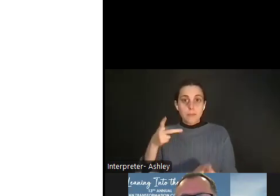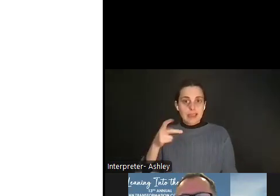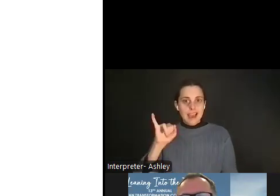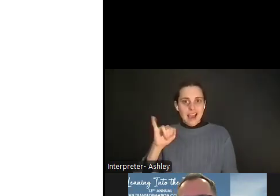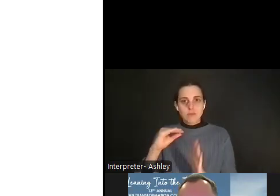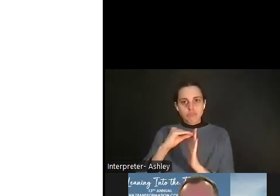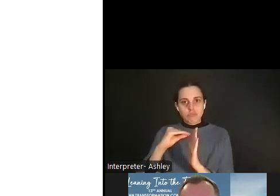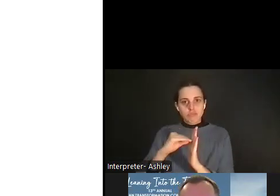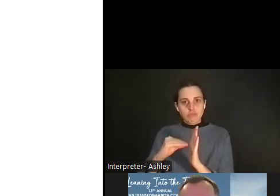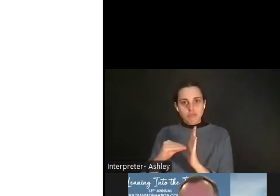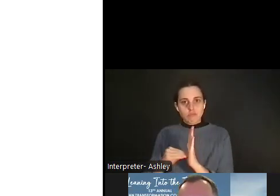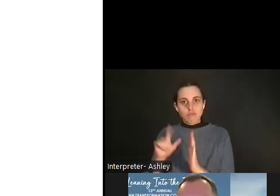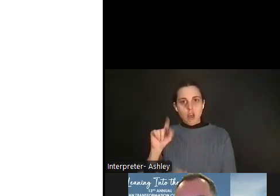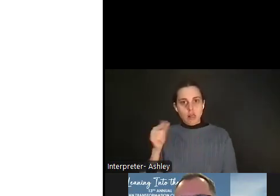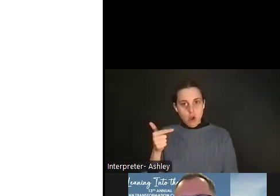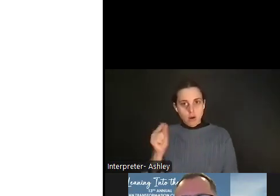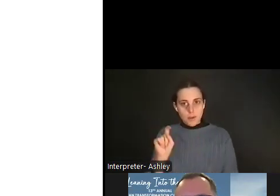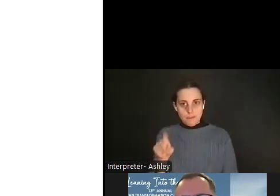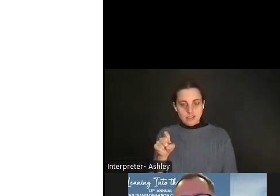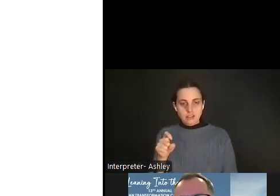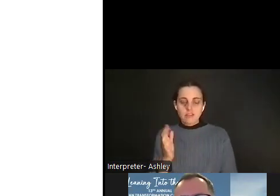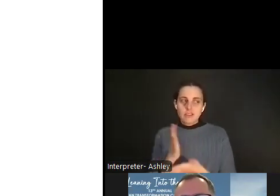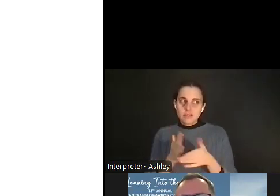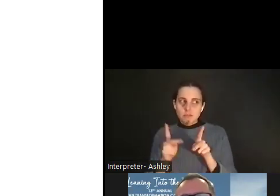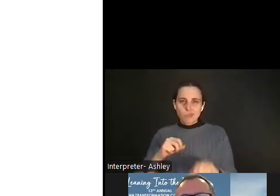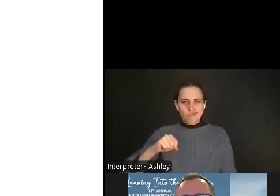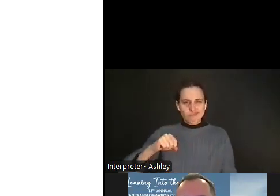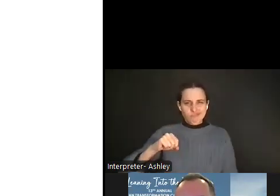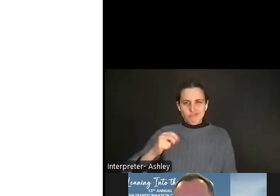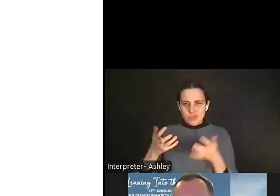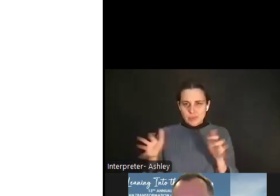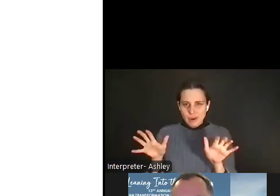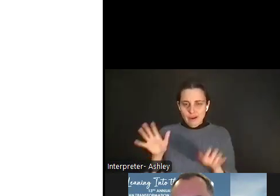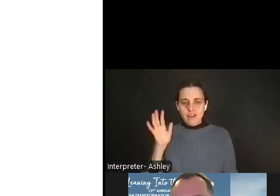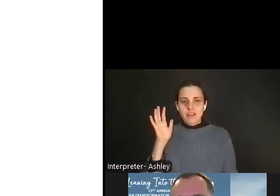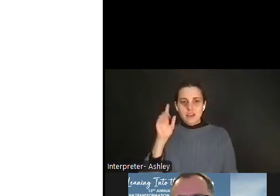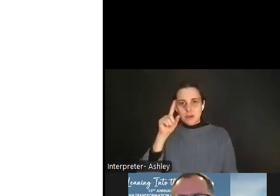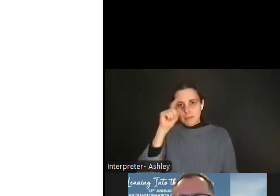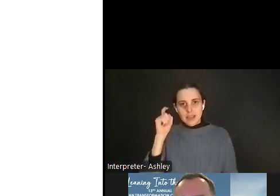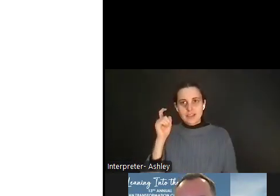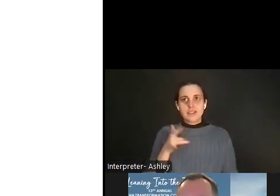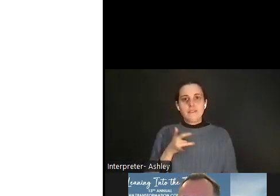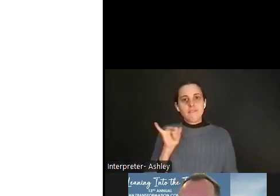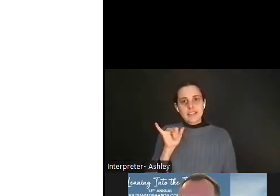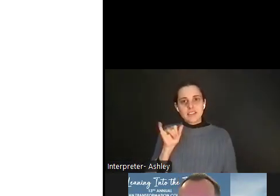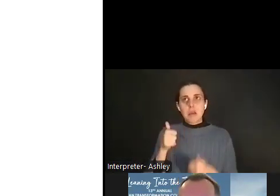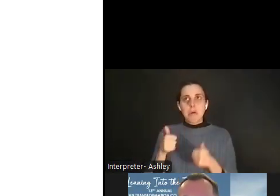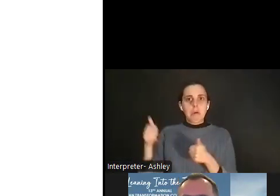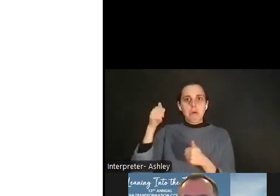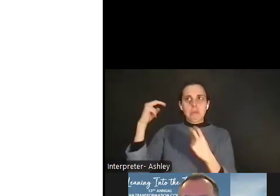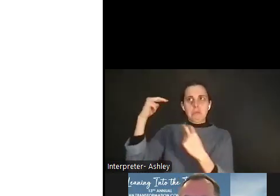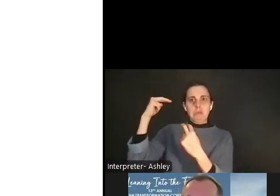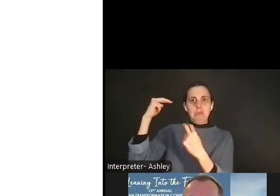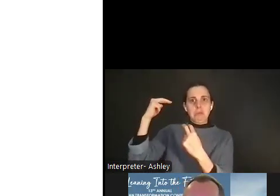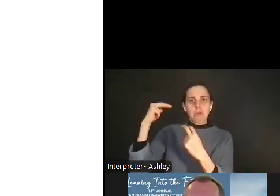And I know there's a bit of resistance at first because it is seen as an overhead. So what